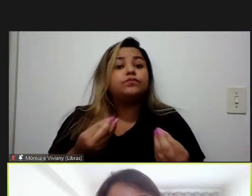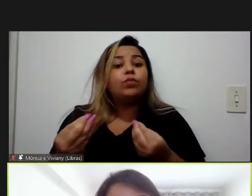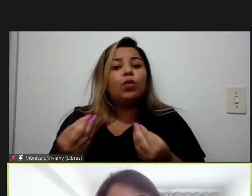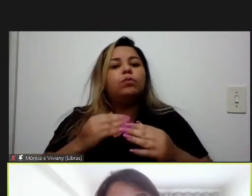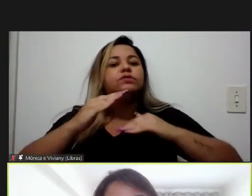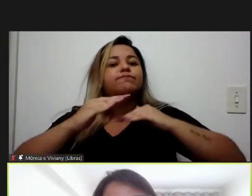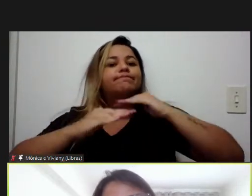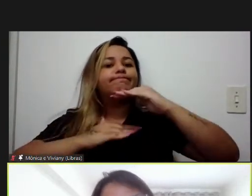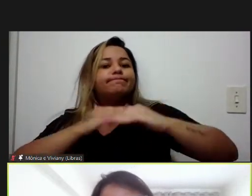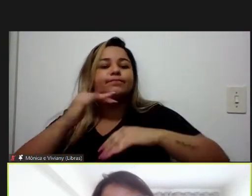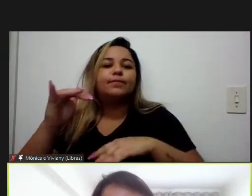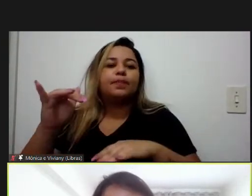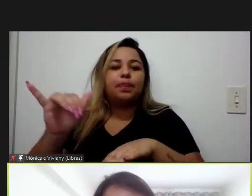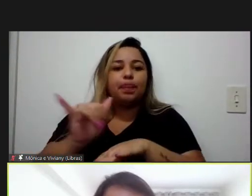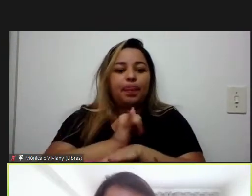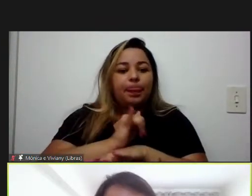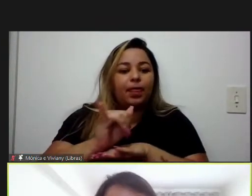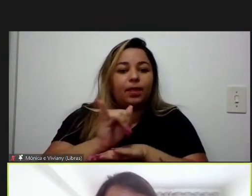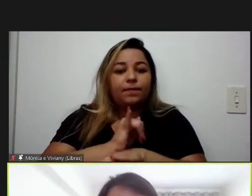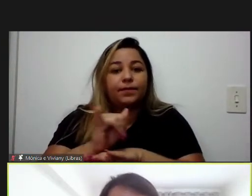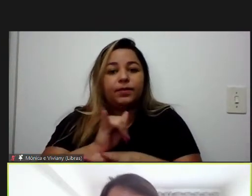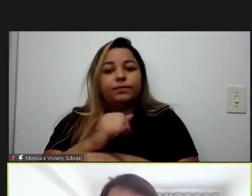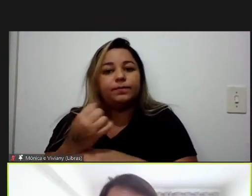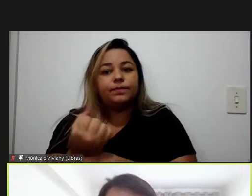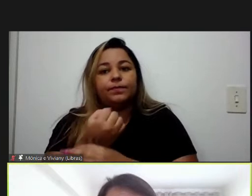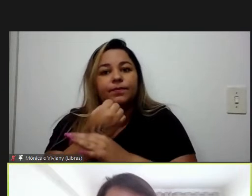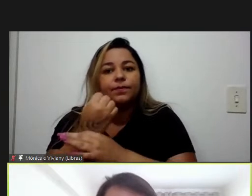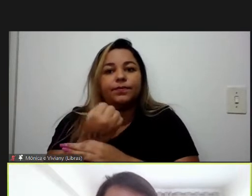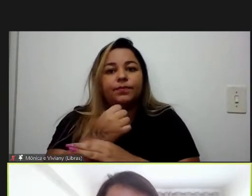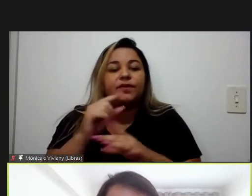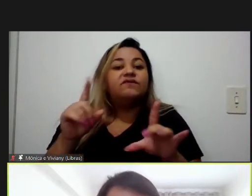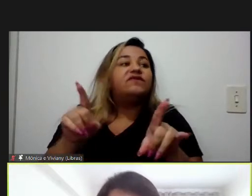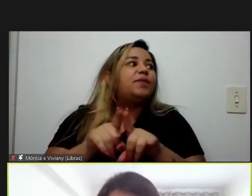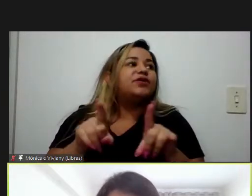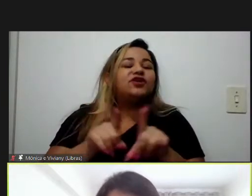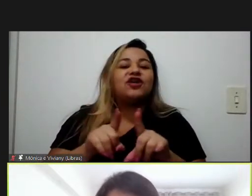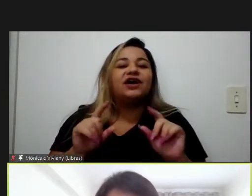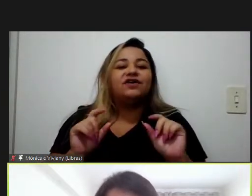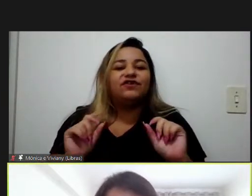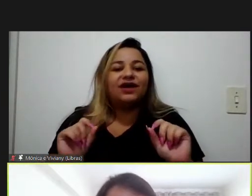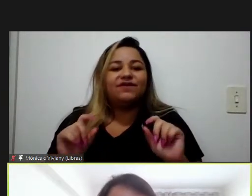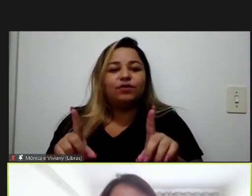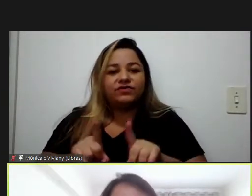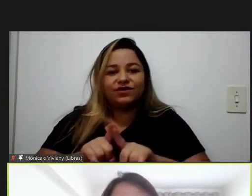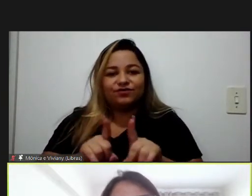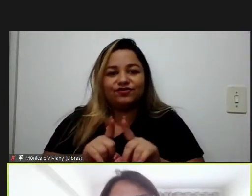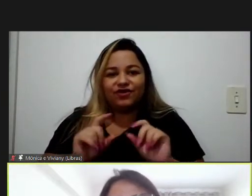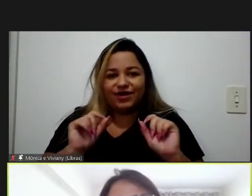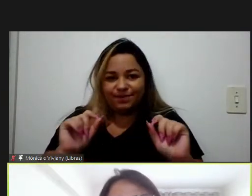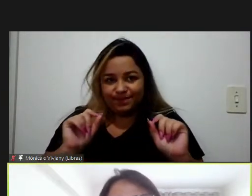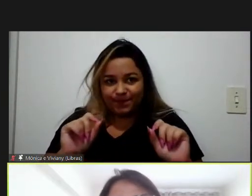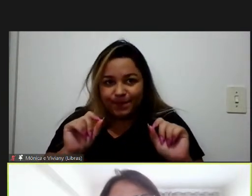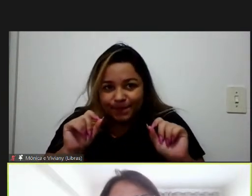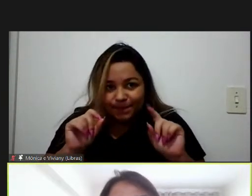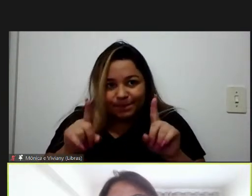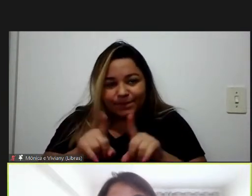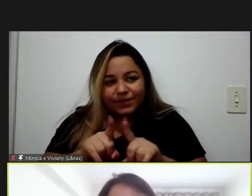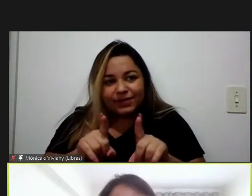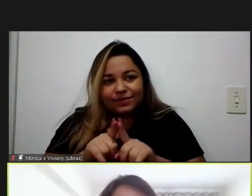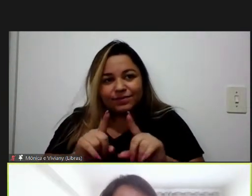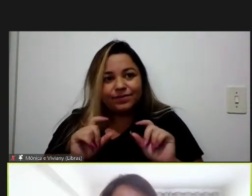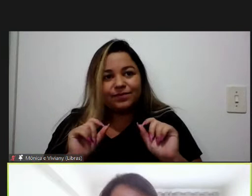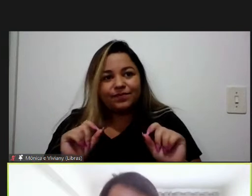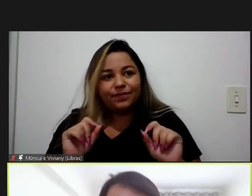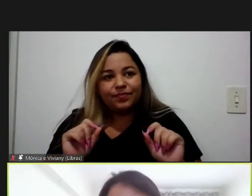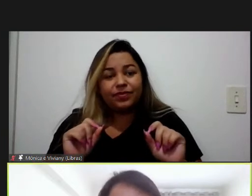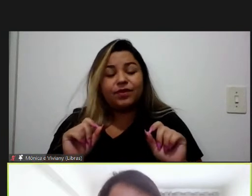So how do we develop strategies that support the regional situation? This is what Brazil needs with the diversity that they have. We have